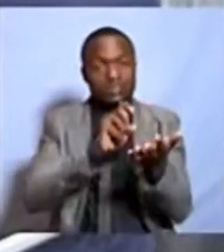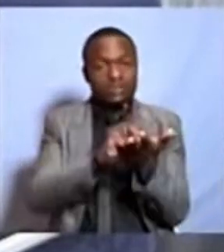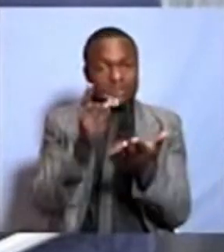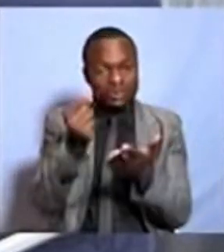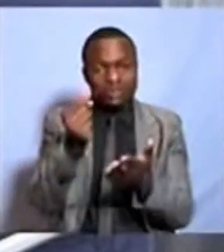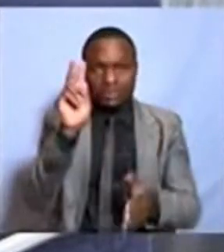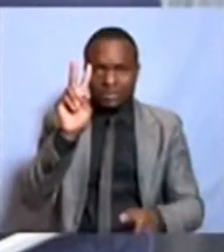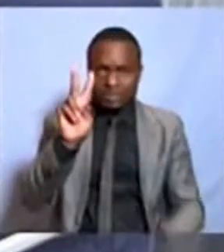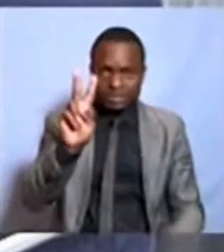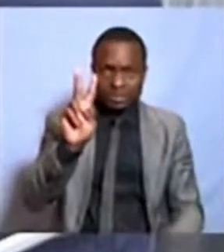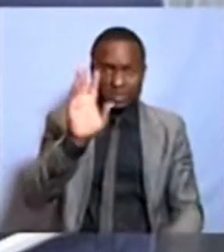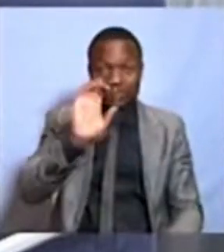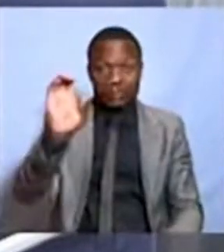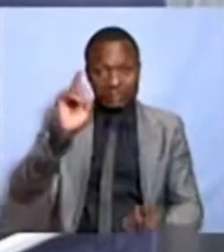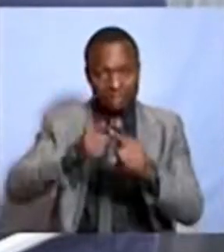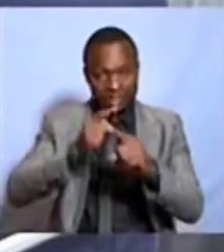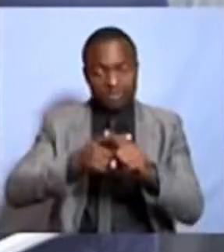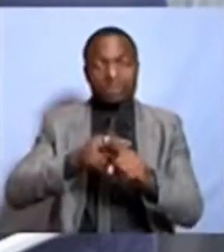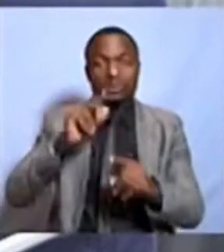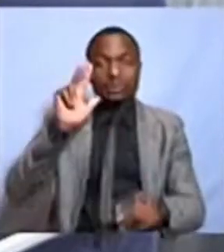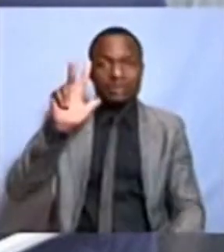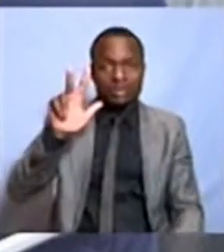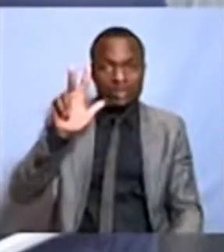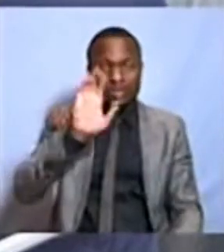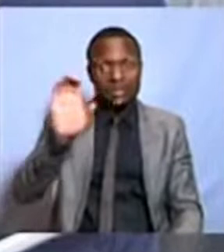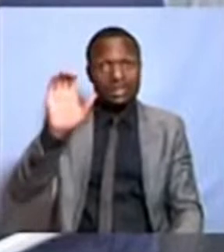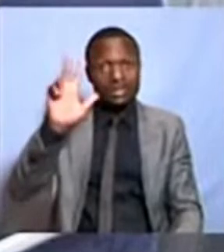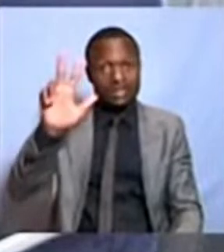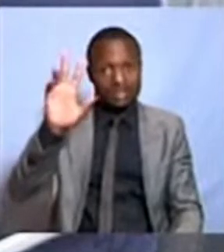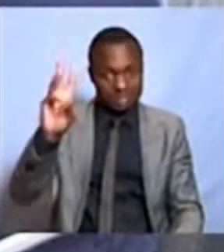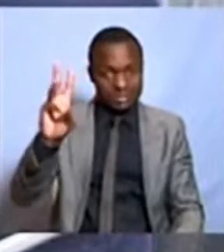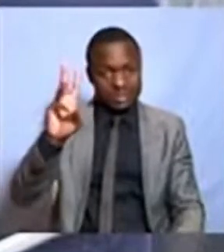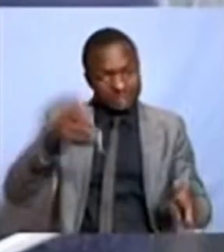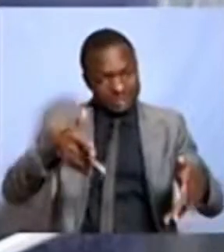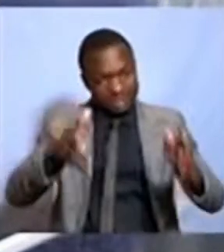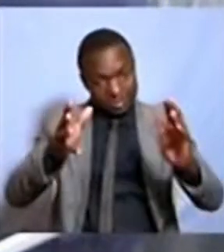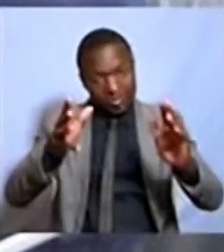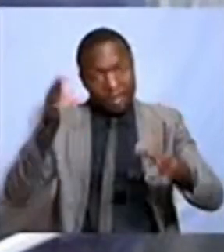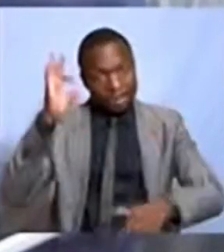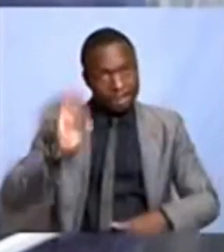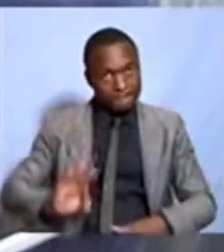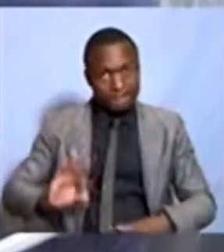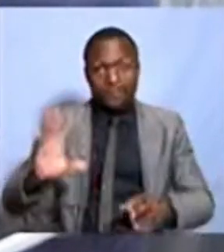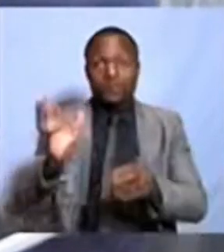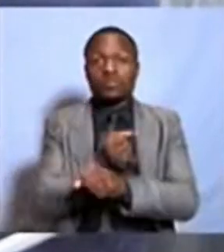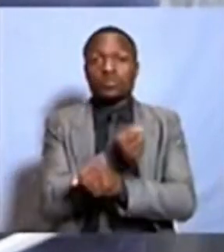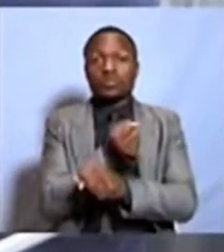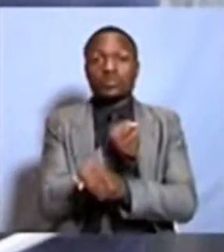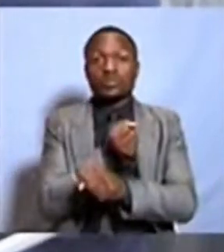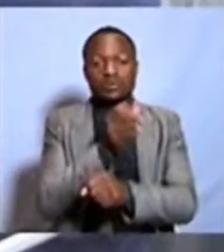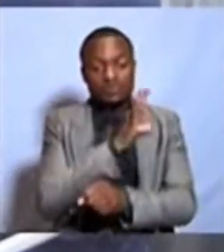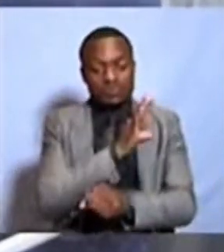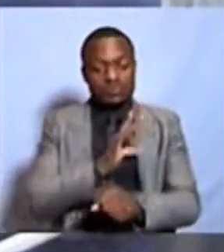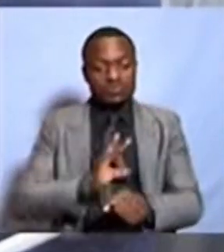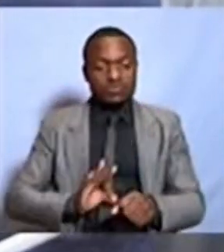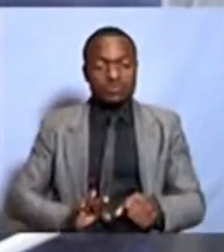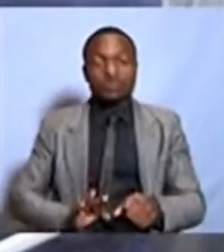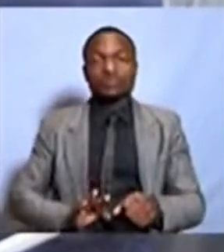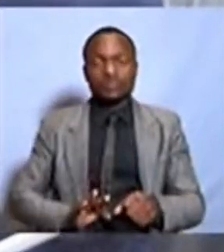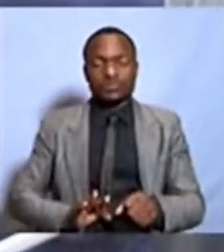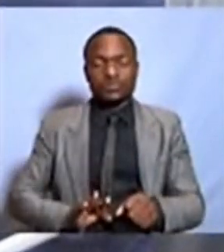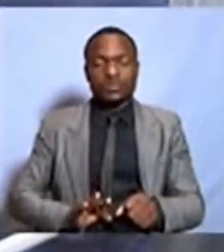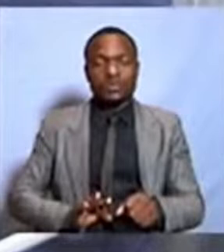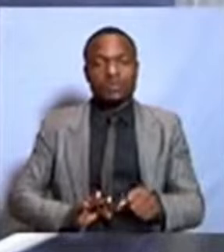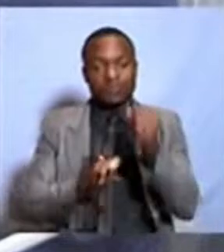to 336, at least to allow beneficiaries to get the food poverty line from the